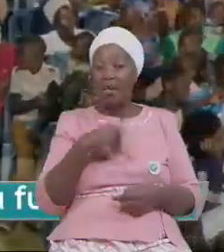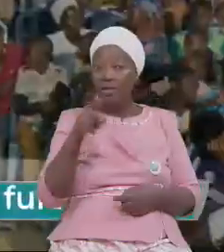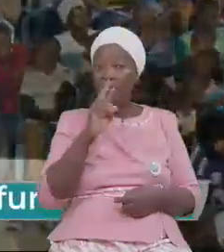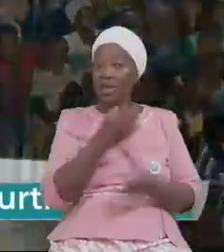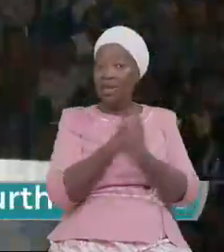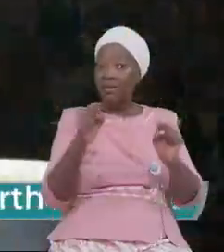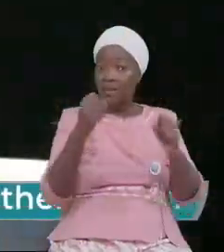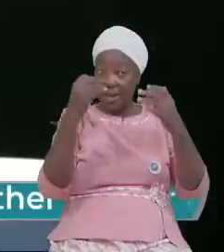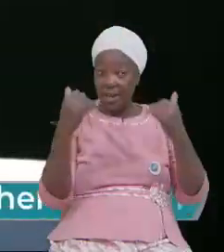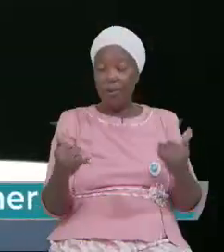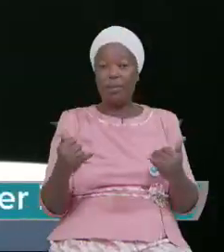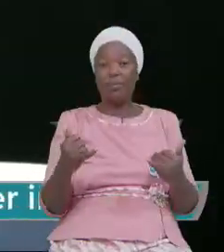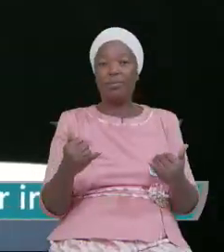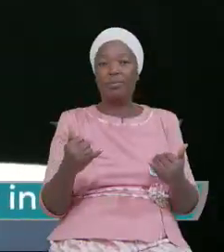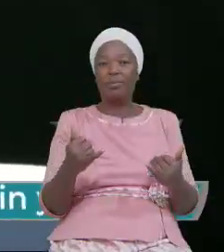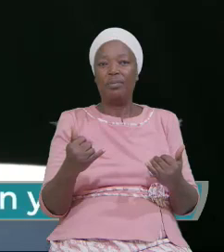already.